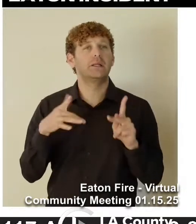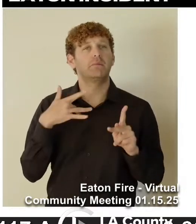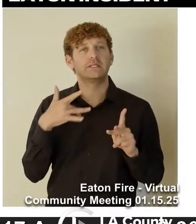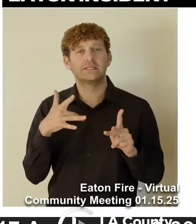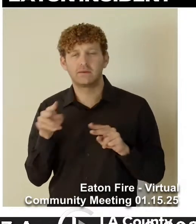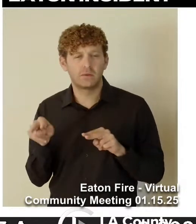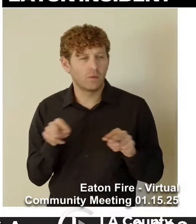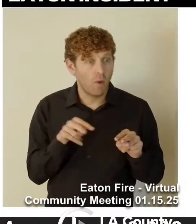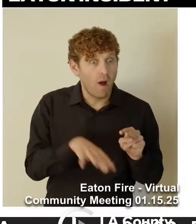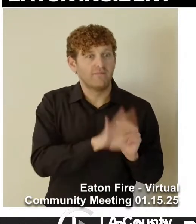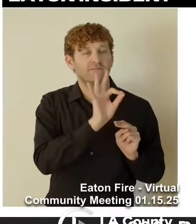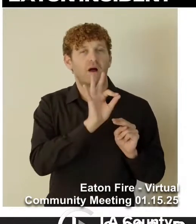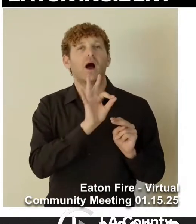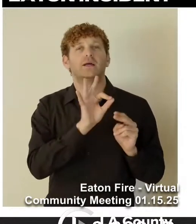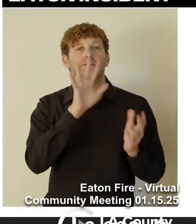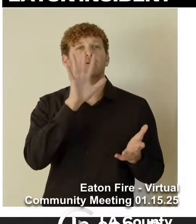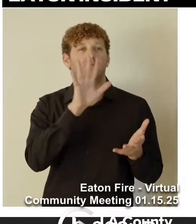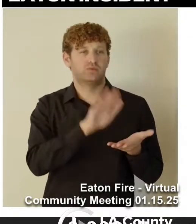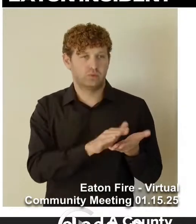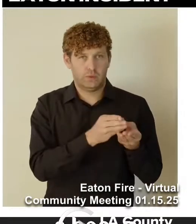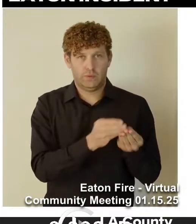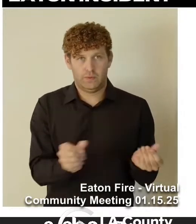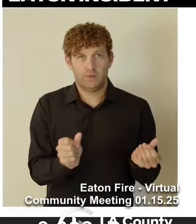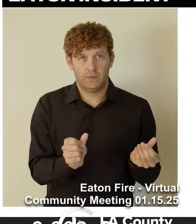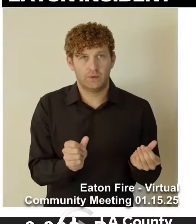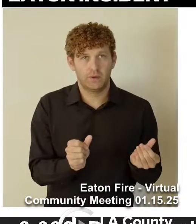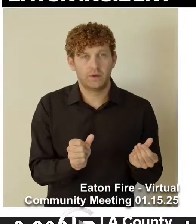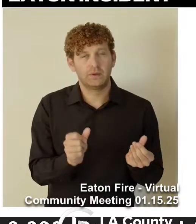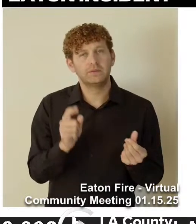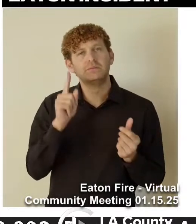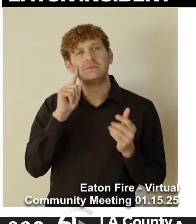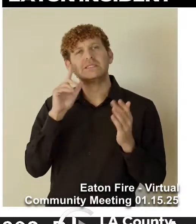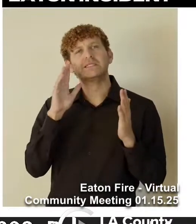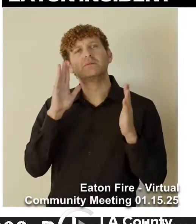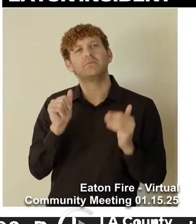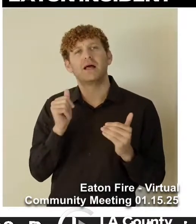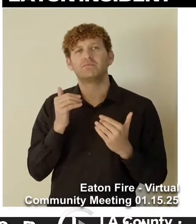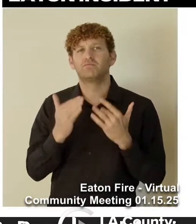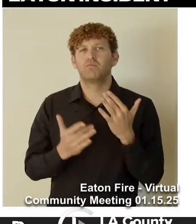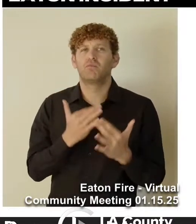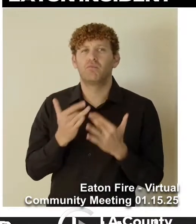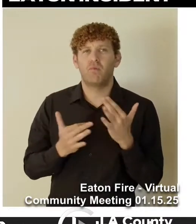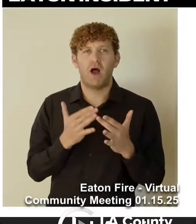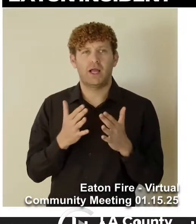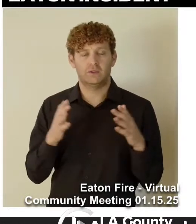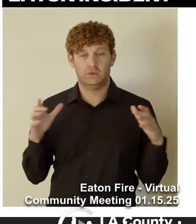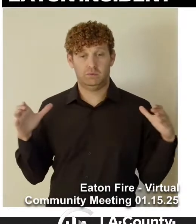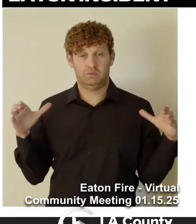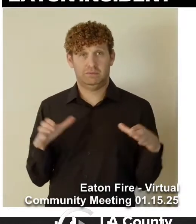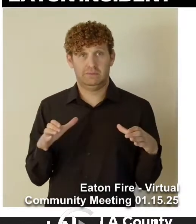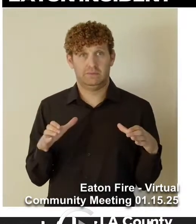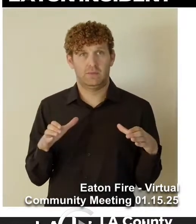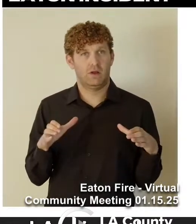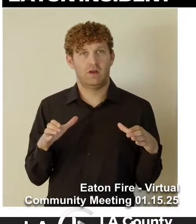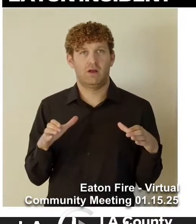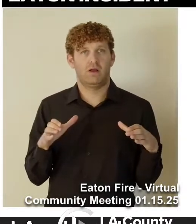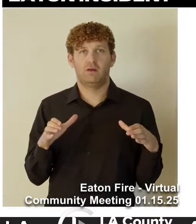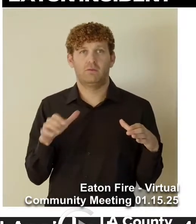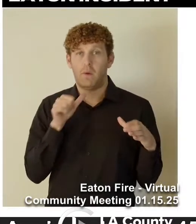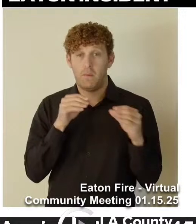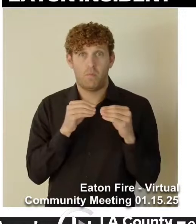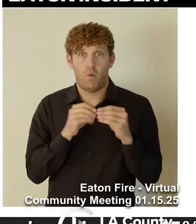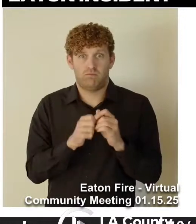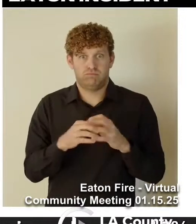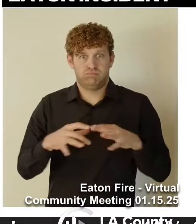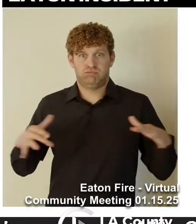are. So all in all, expecting the fire to remain the same where it's at and not anticipating anything getting outside of our